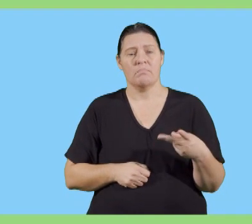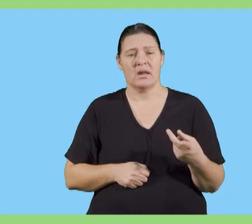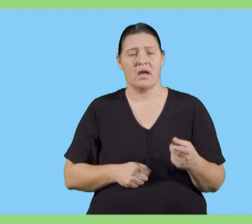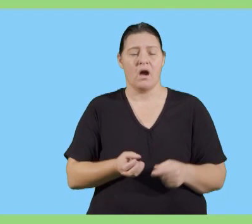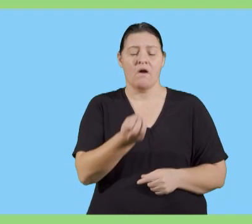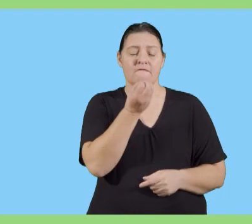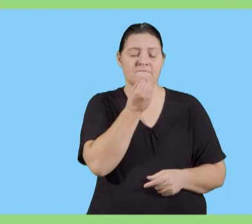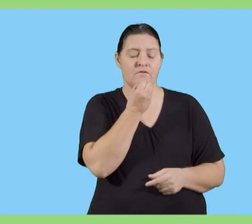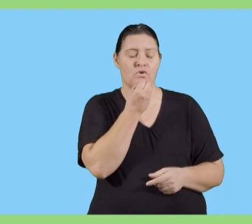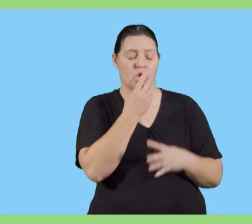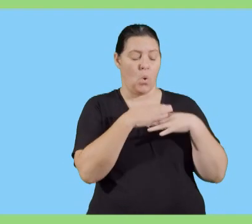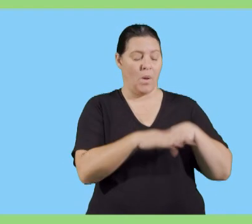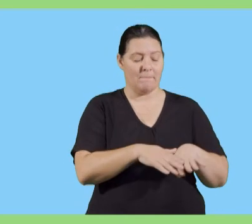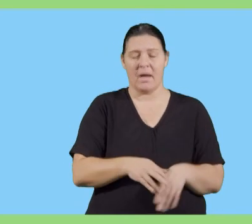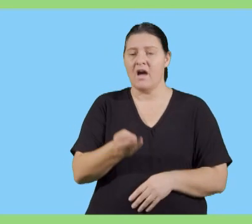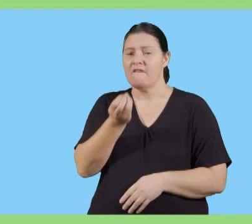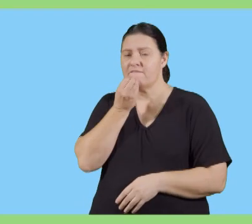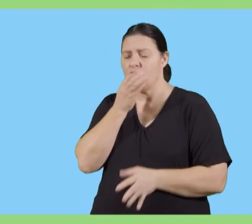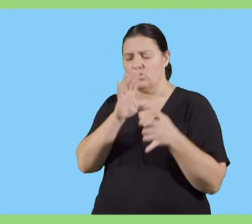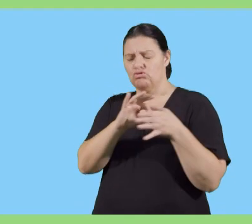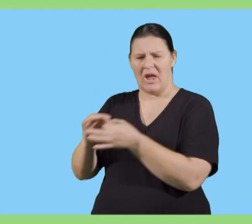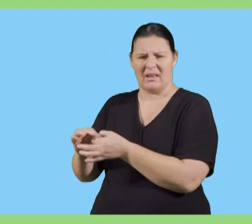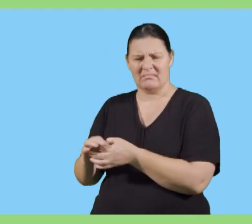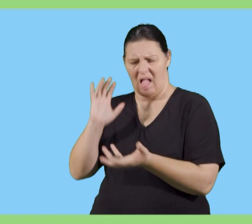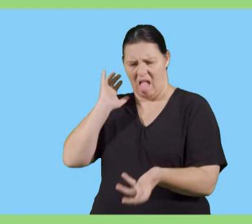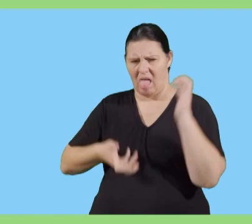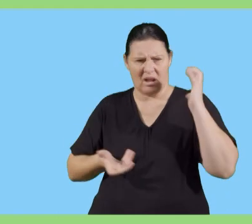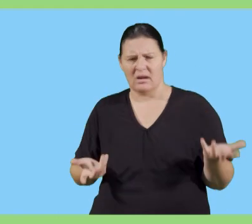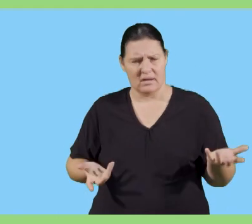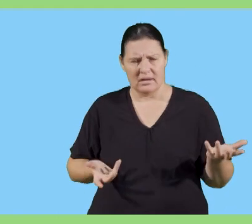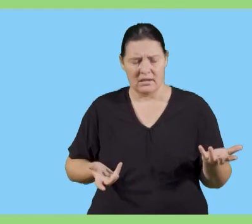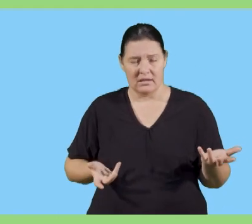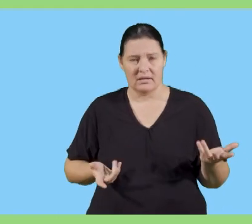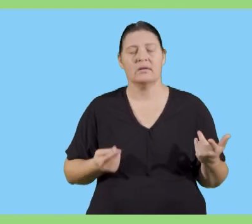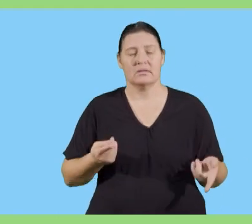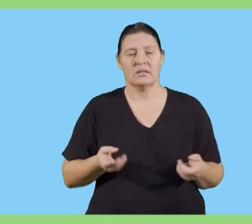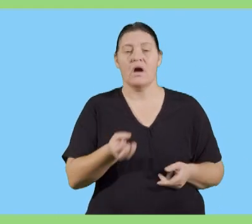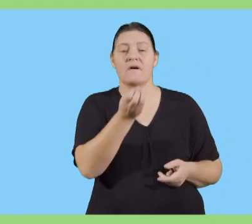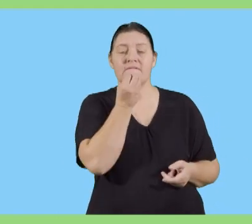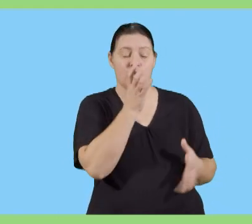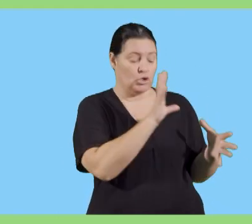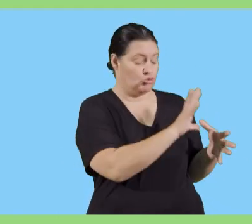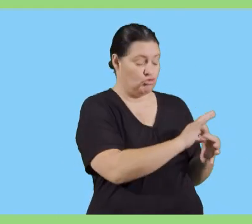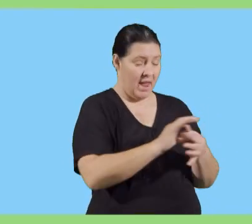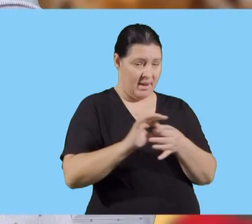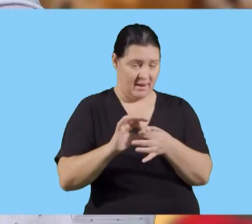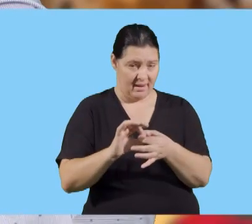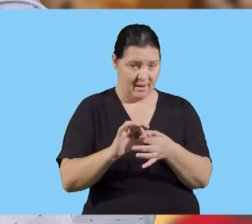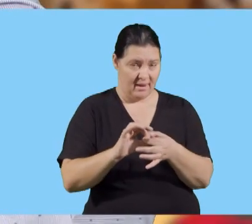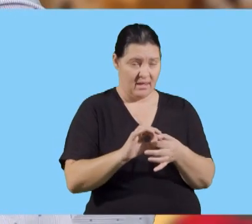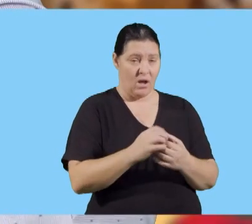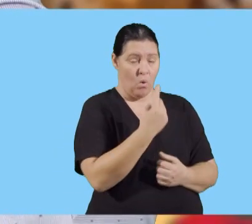able to differentiate between food web and food chain. I think I spoke about this a lot during the lesson. We said that the food